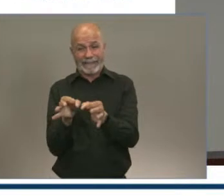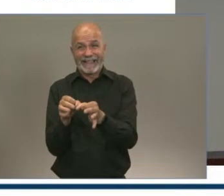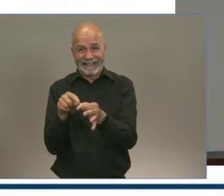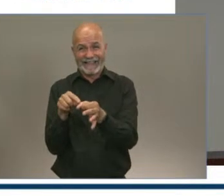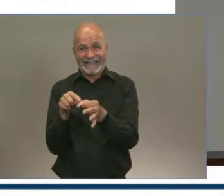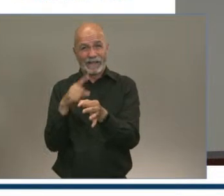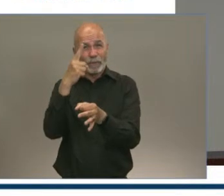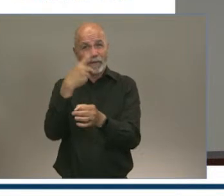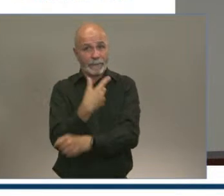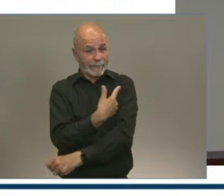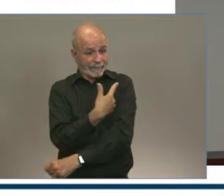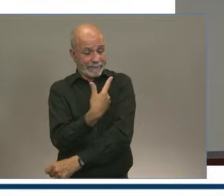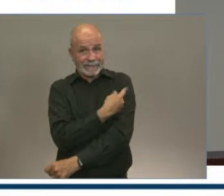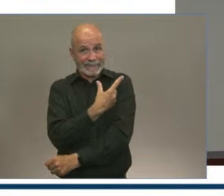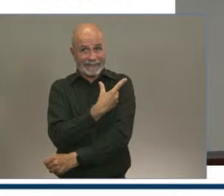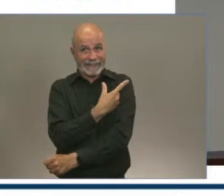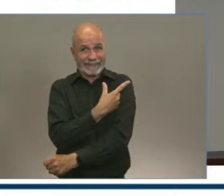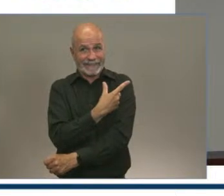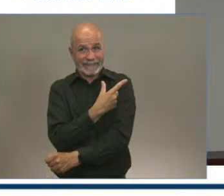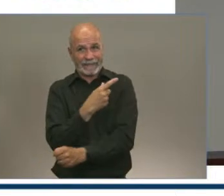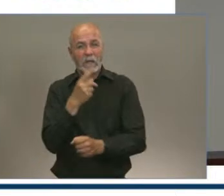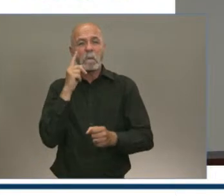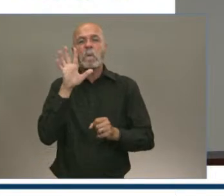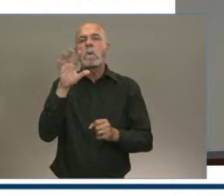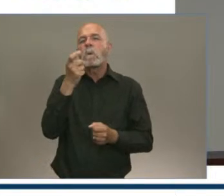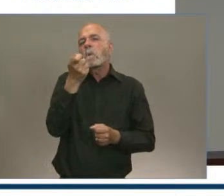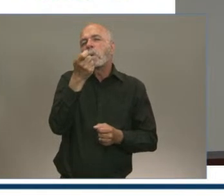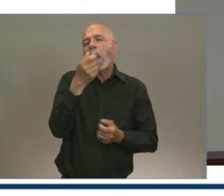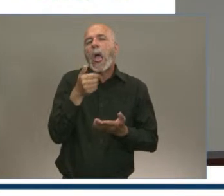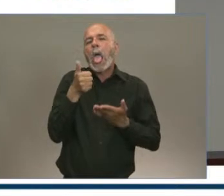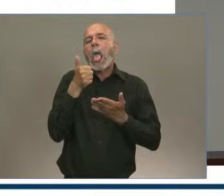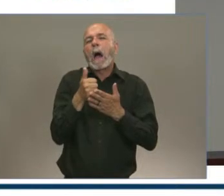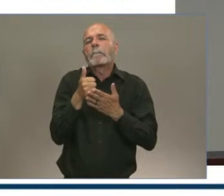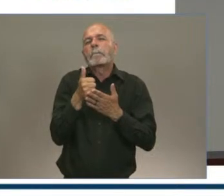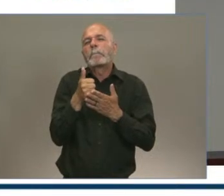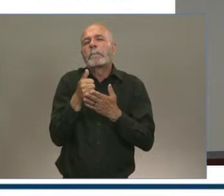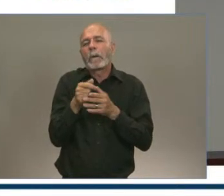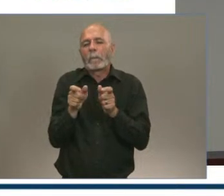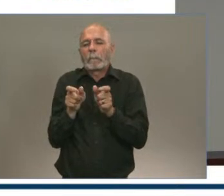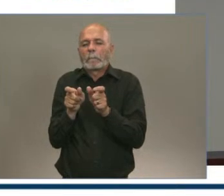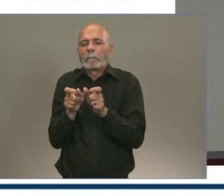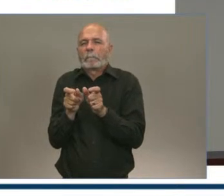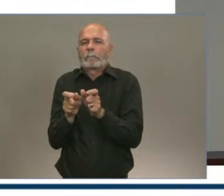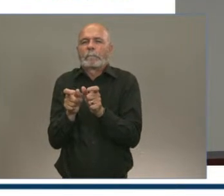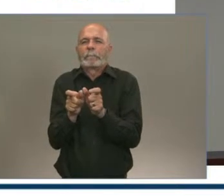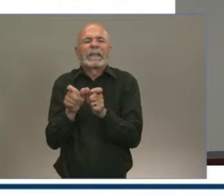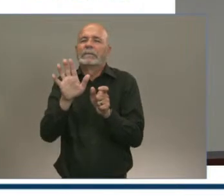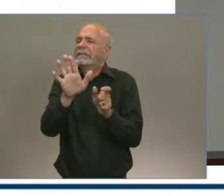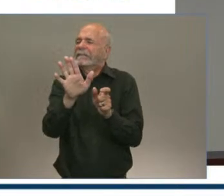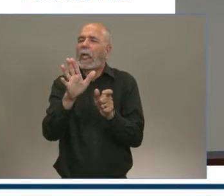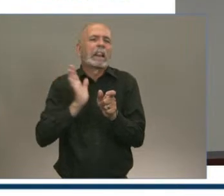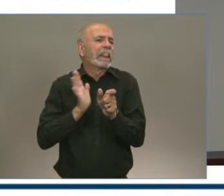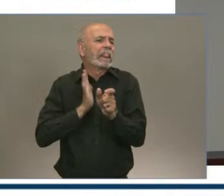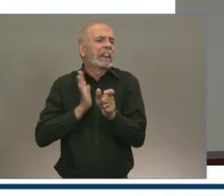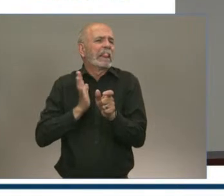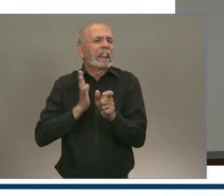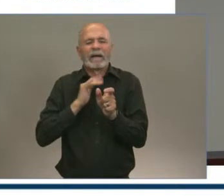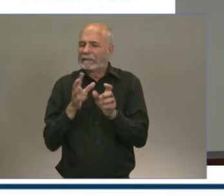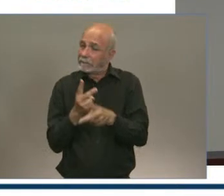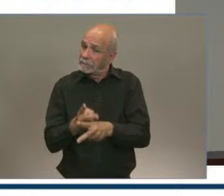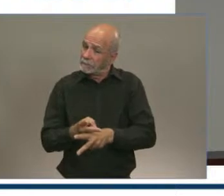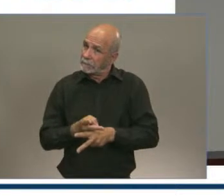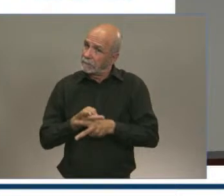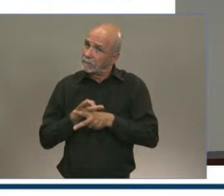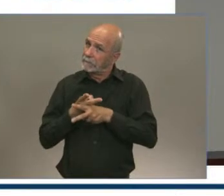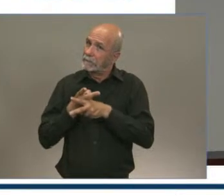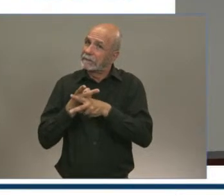modestly effective against this variant. So that's another strong reason of why we need to remain cautious until we start to get a much